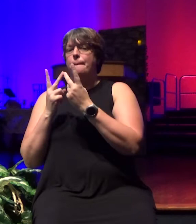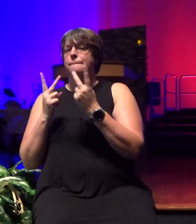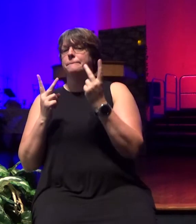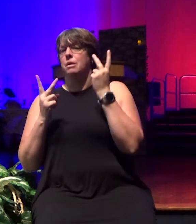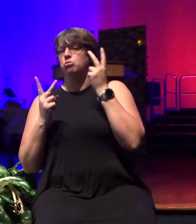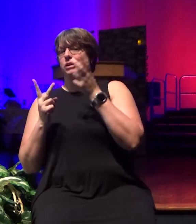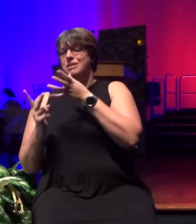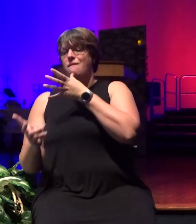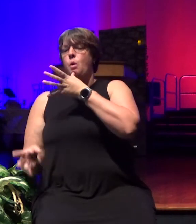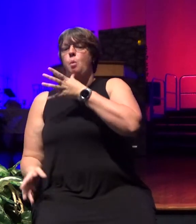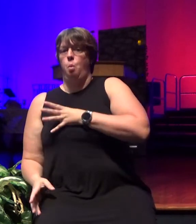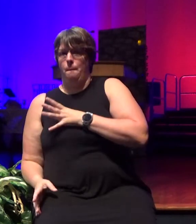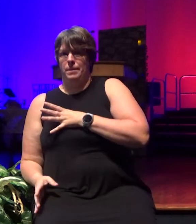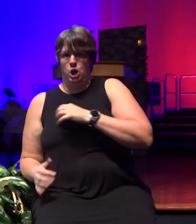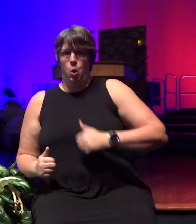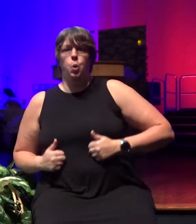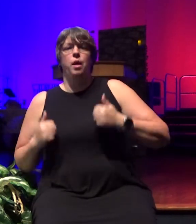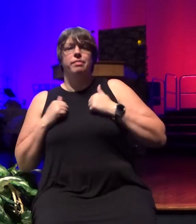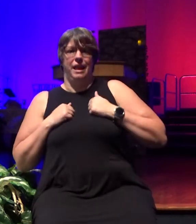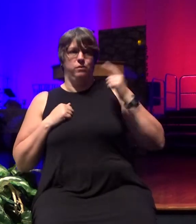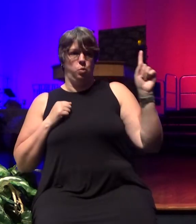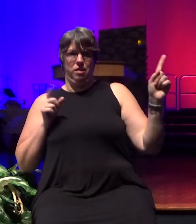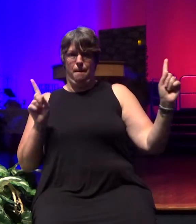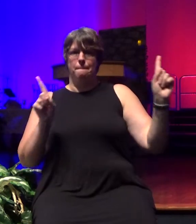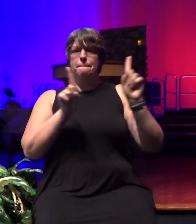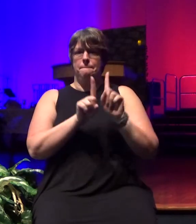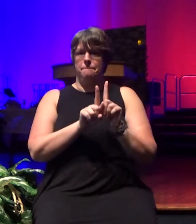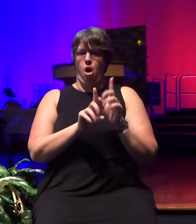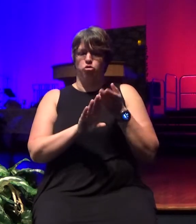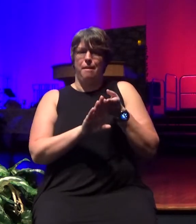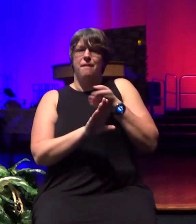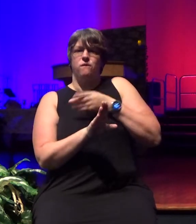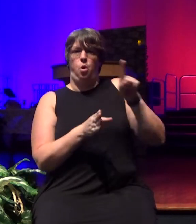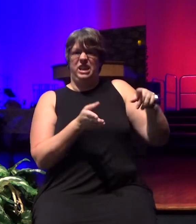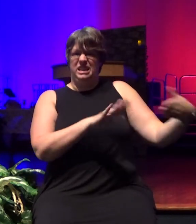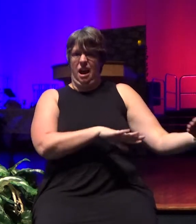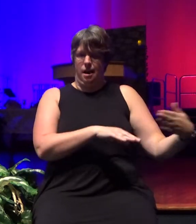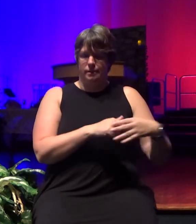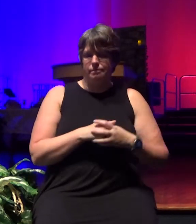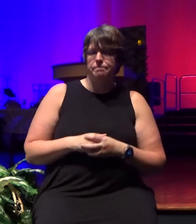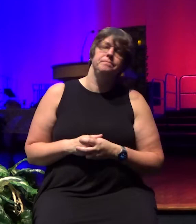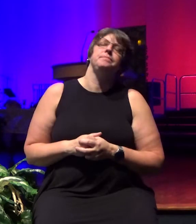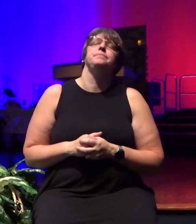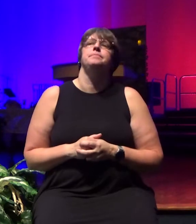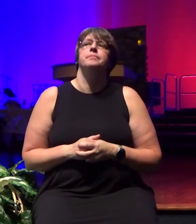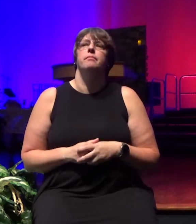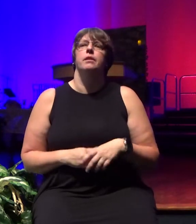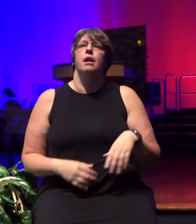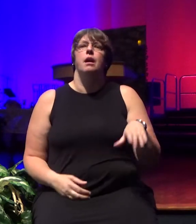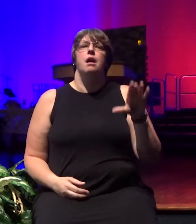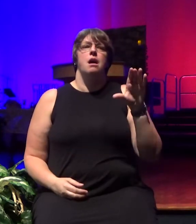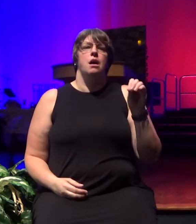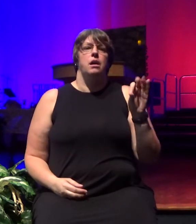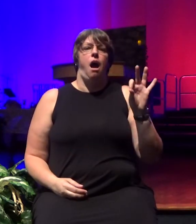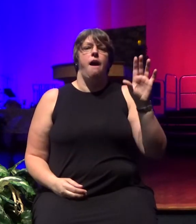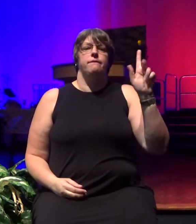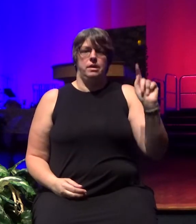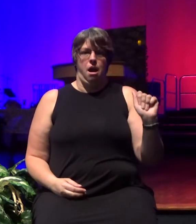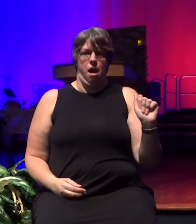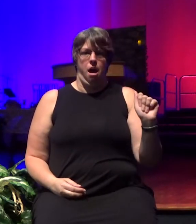live fully and enjoy the adventure that is ours to have, knowing that at the right time,